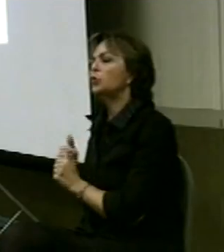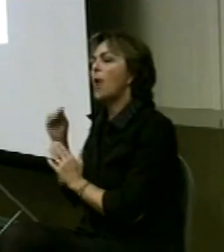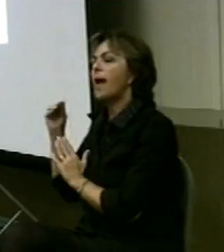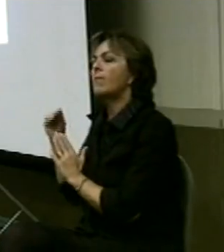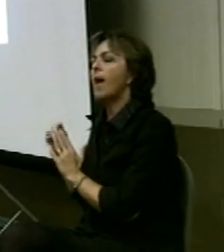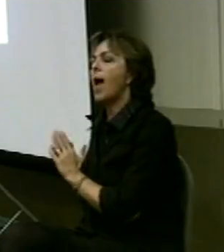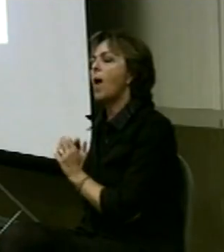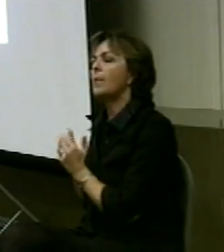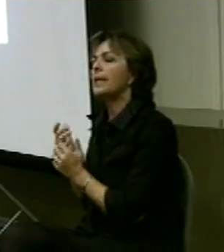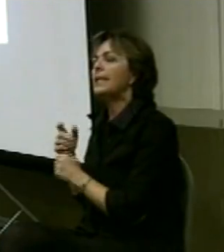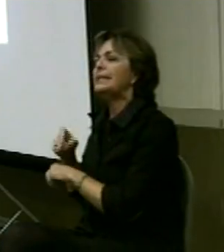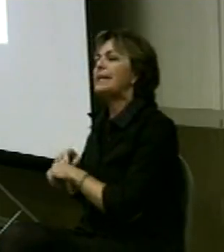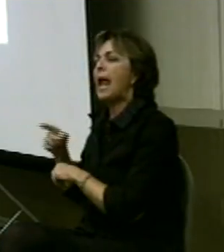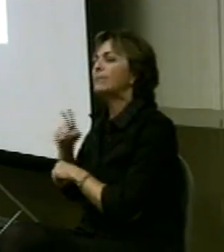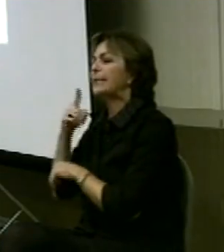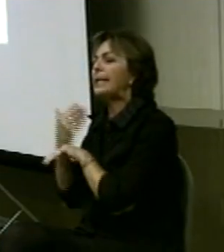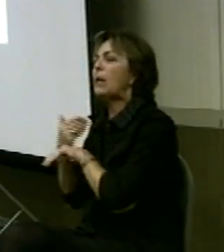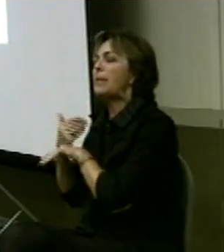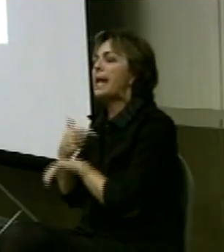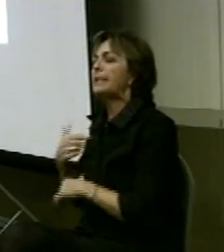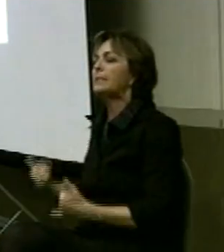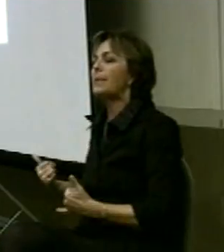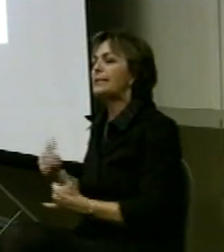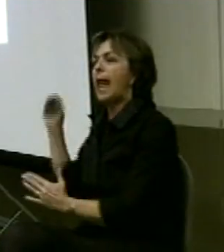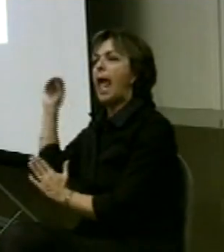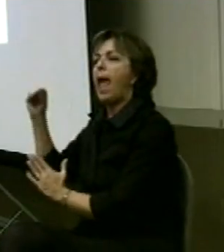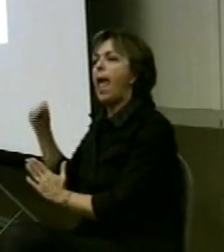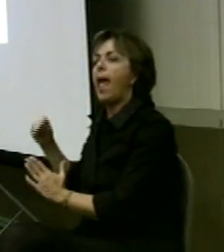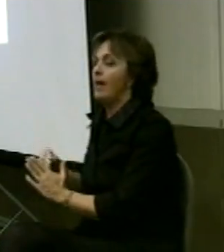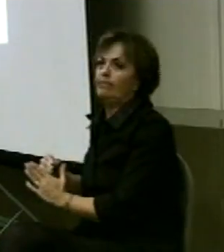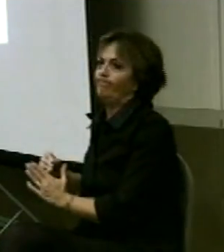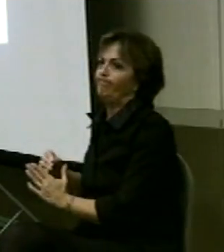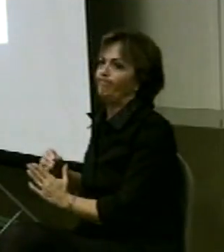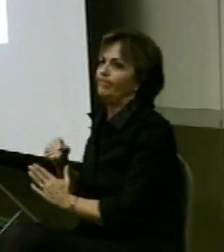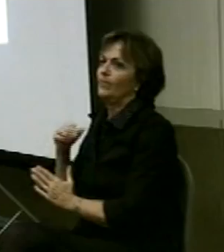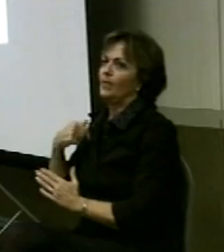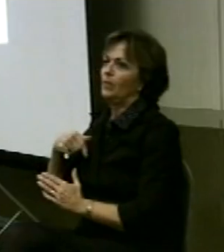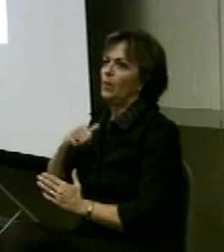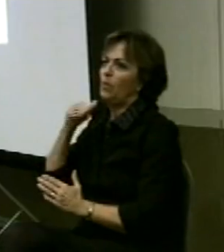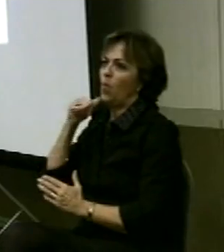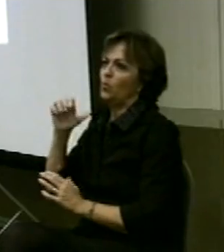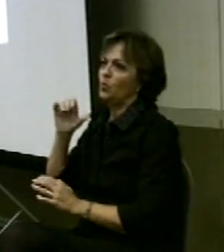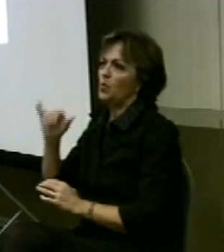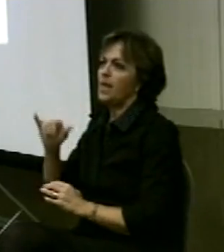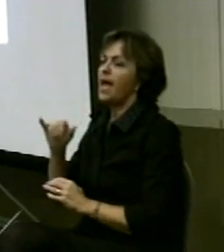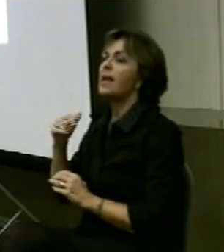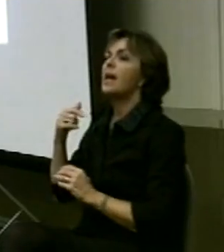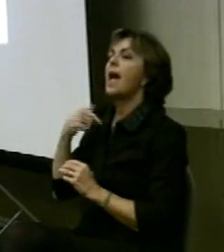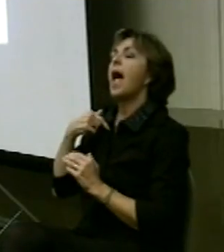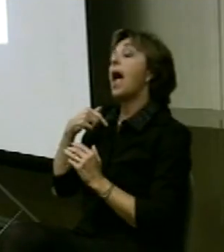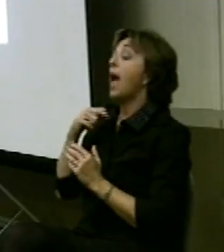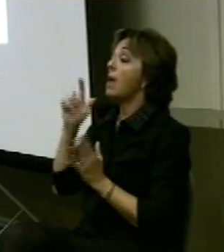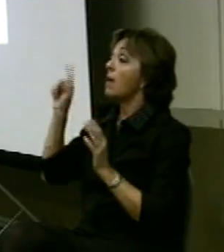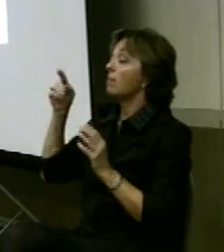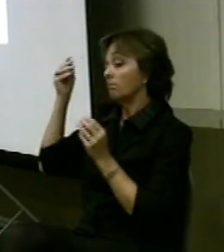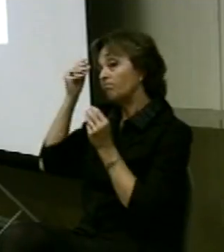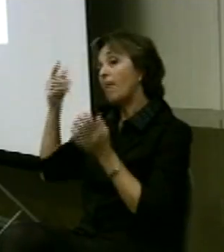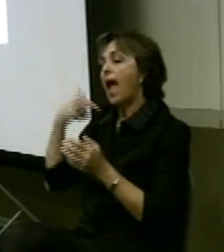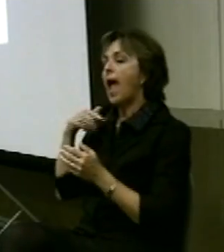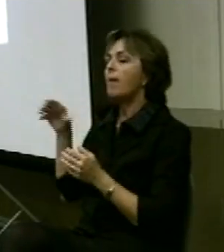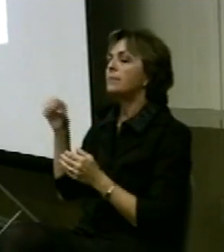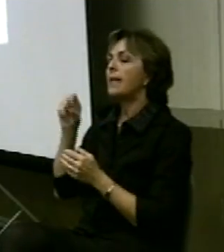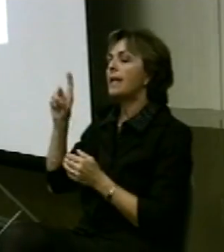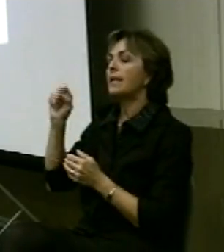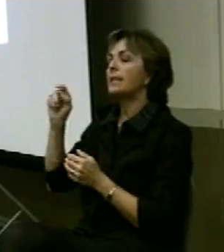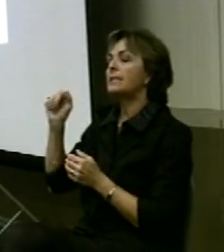he really irritates me today. That's not what we're going to do. I'm taking some data on the